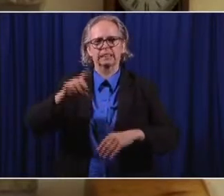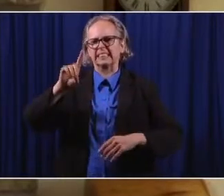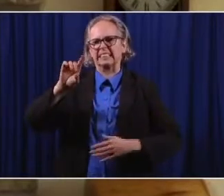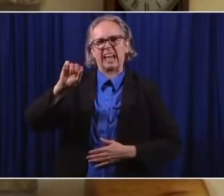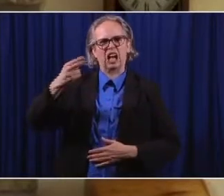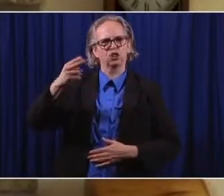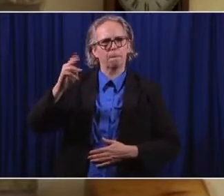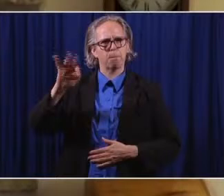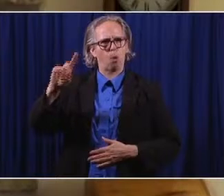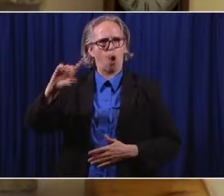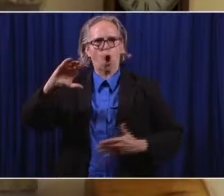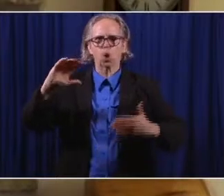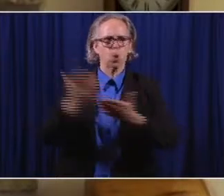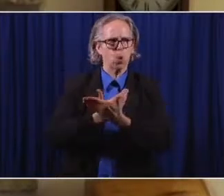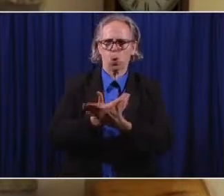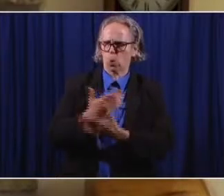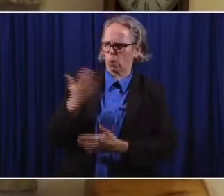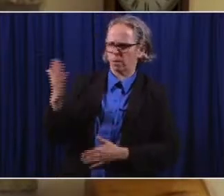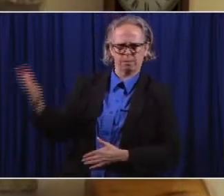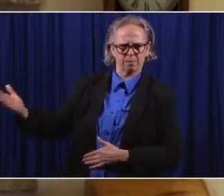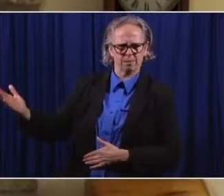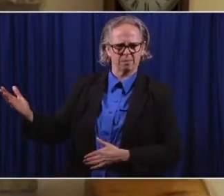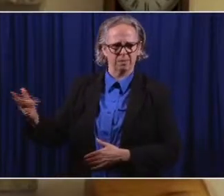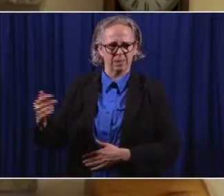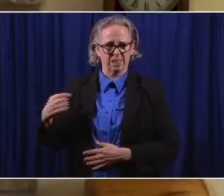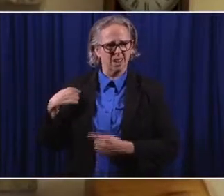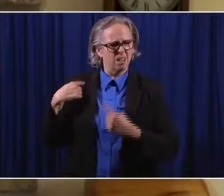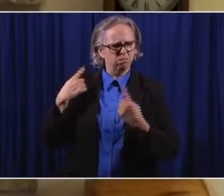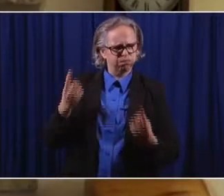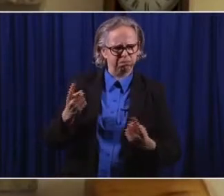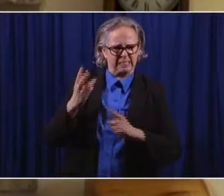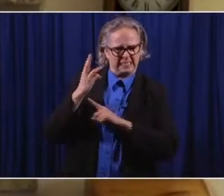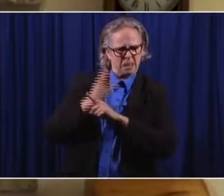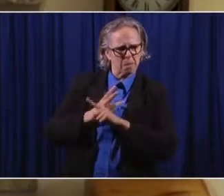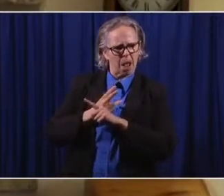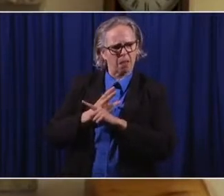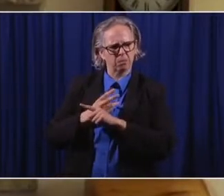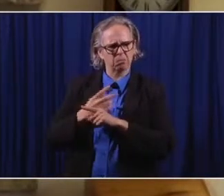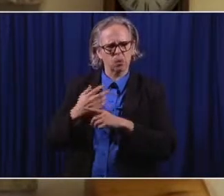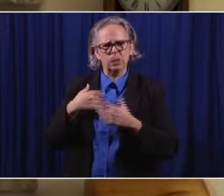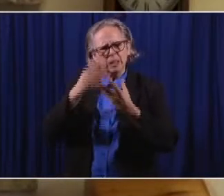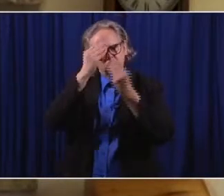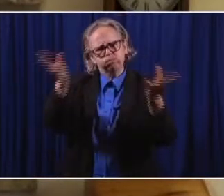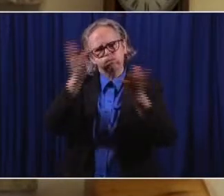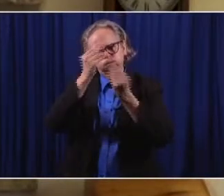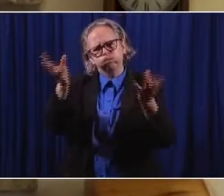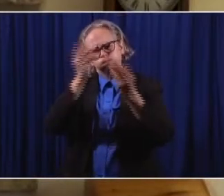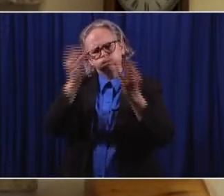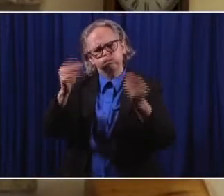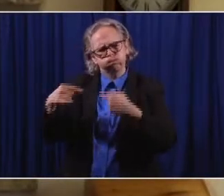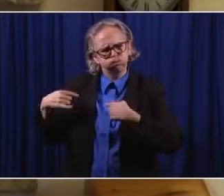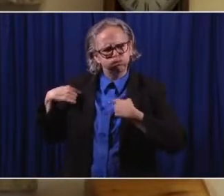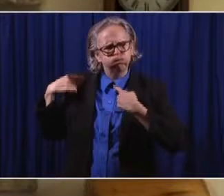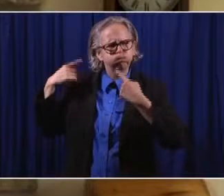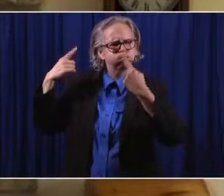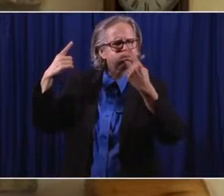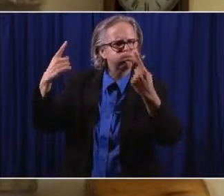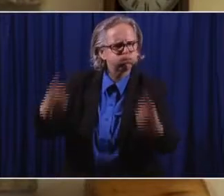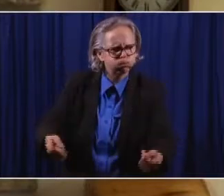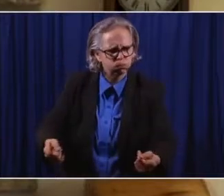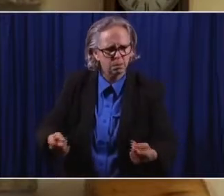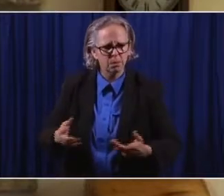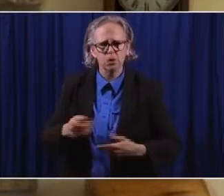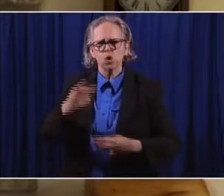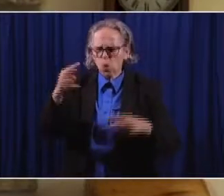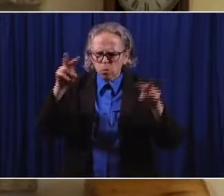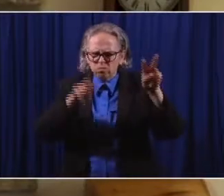this 6-month period to try to give you as much information as we can so people can look at this, and policymakers, whether in the